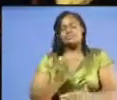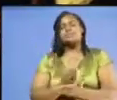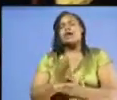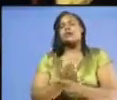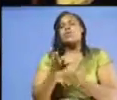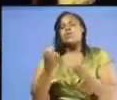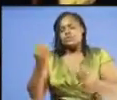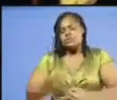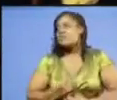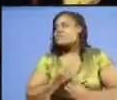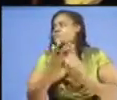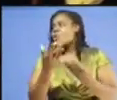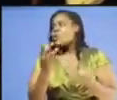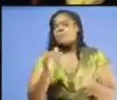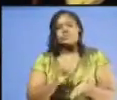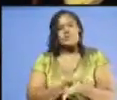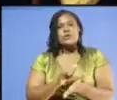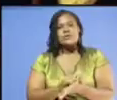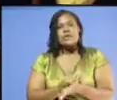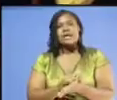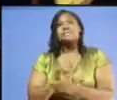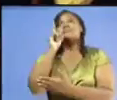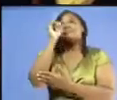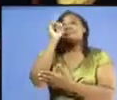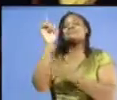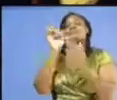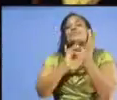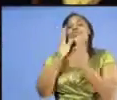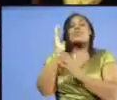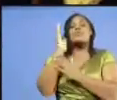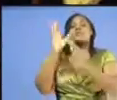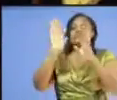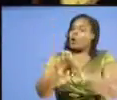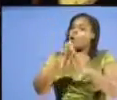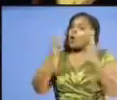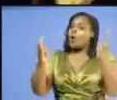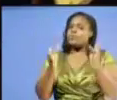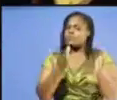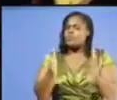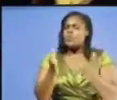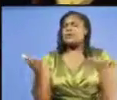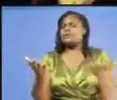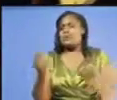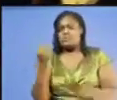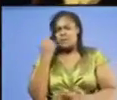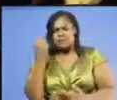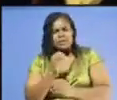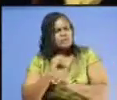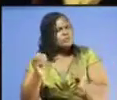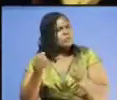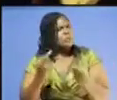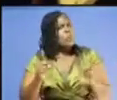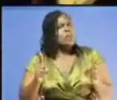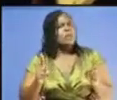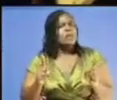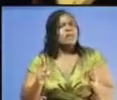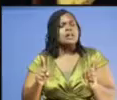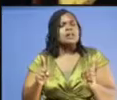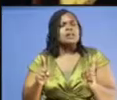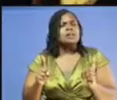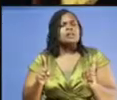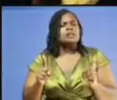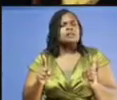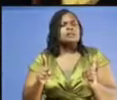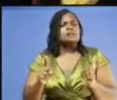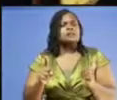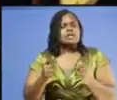you he'll make a way in the middle of nowhere. He stops by to